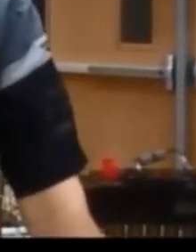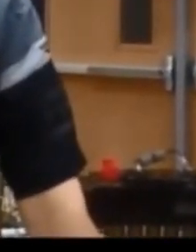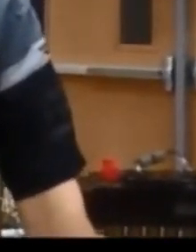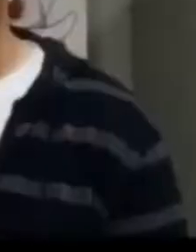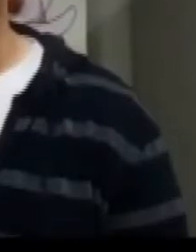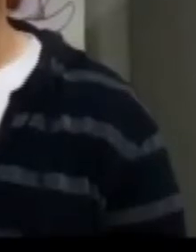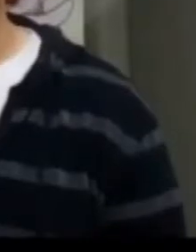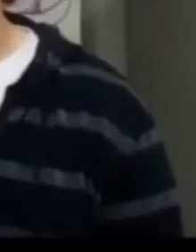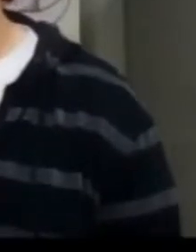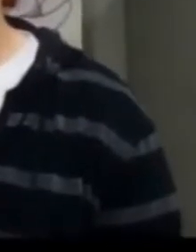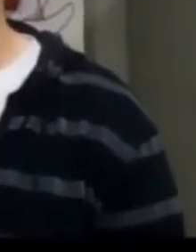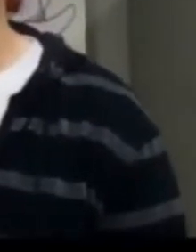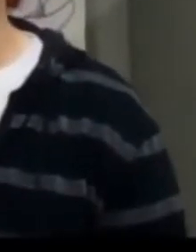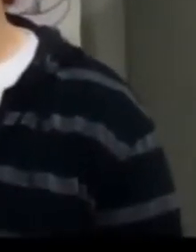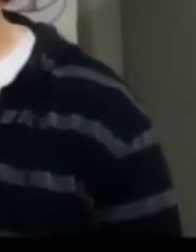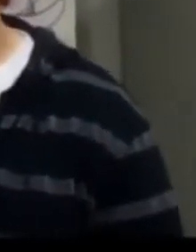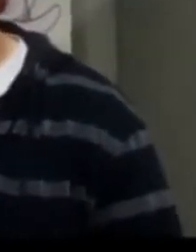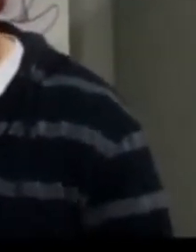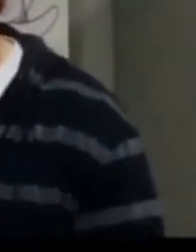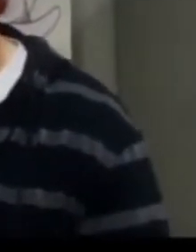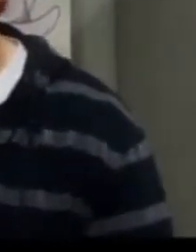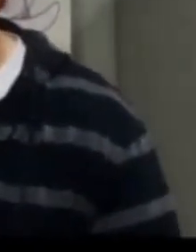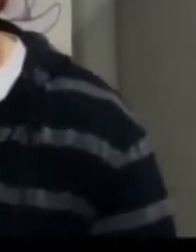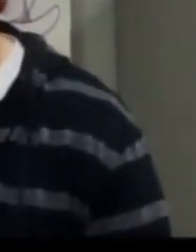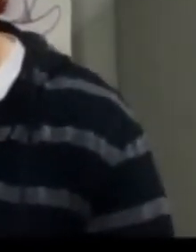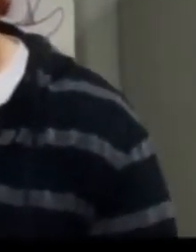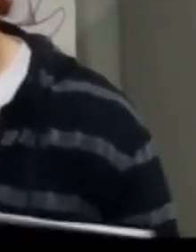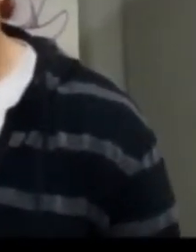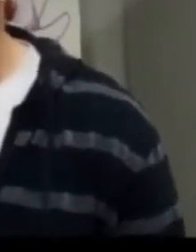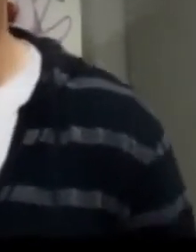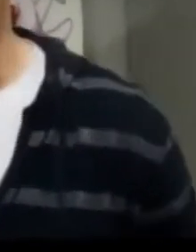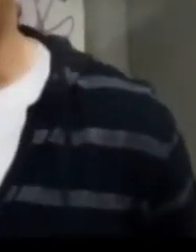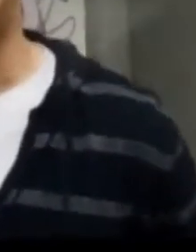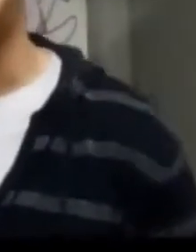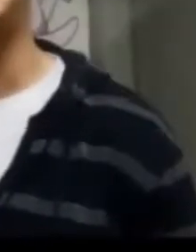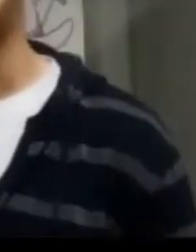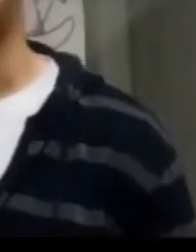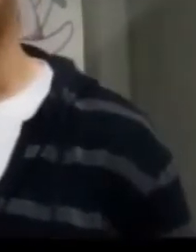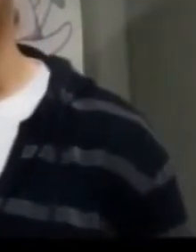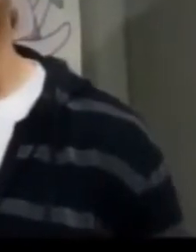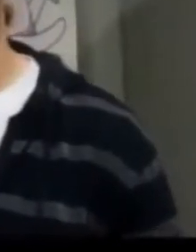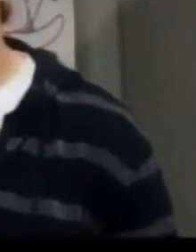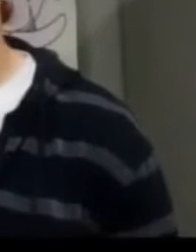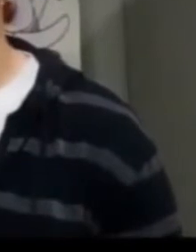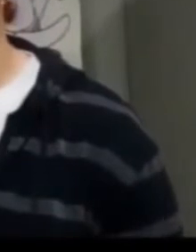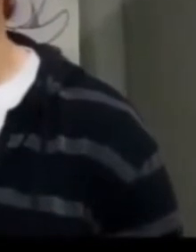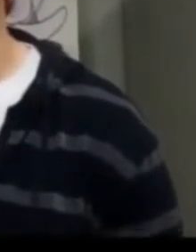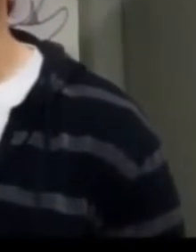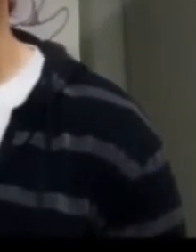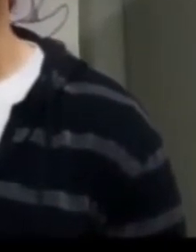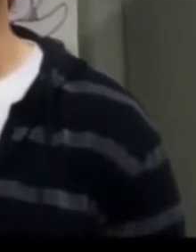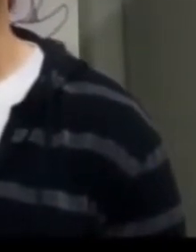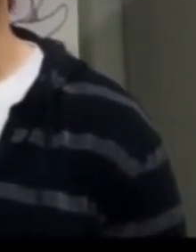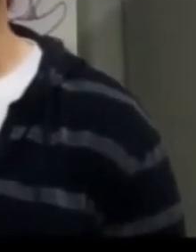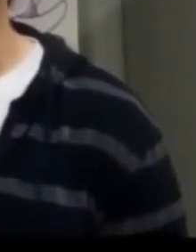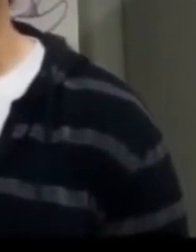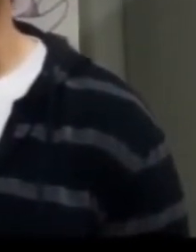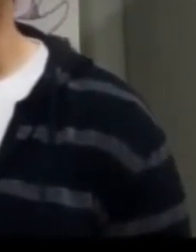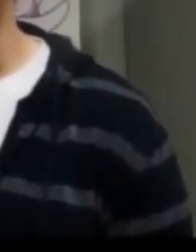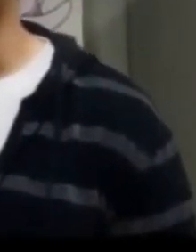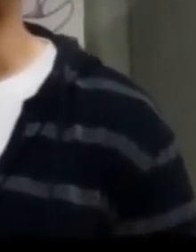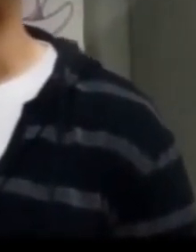band class. I guess the biggest thing I'm going to miss about Fargo North is just the cool opportunities that you get here and the